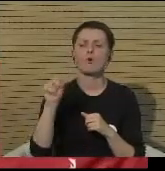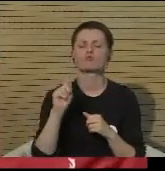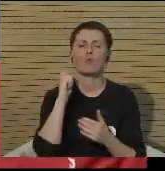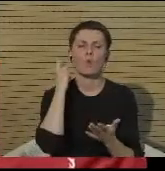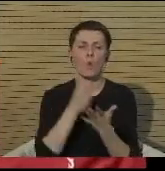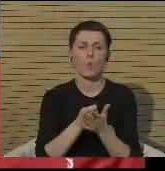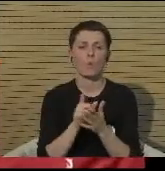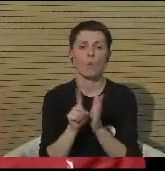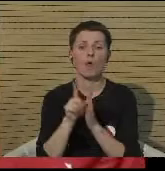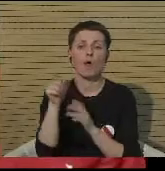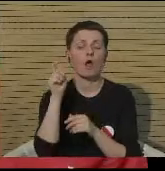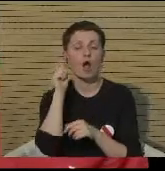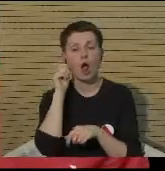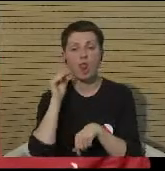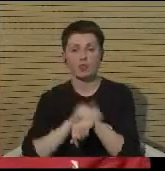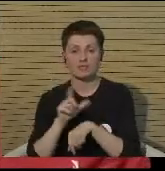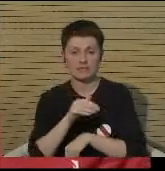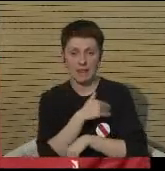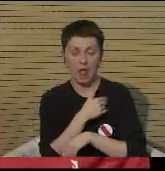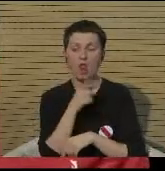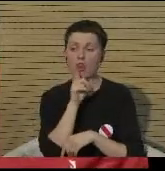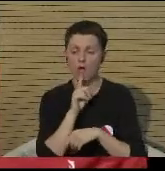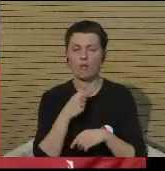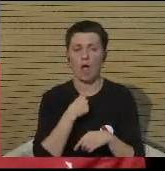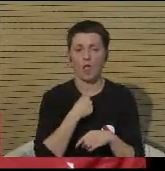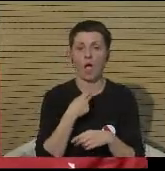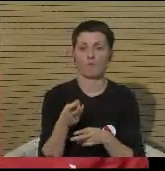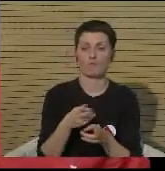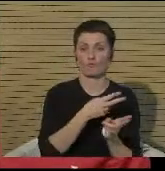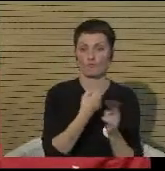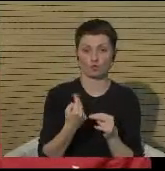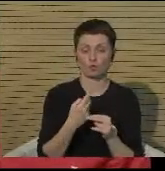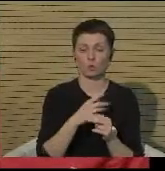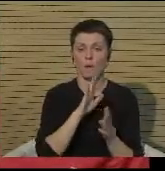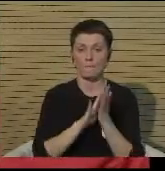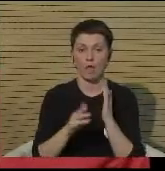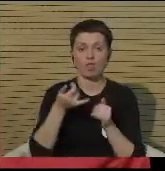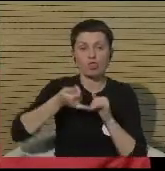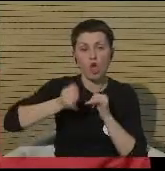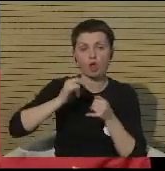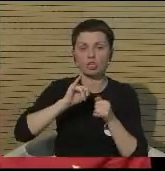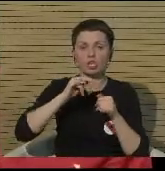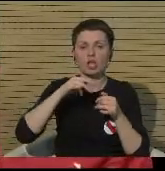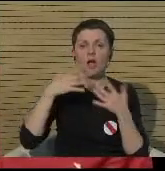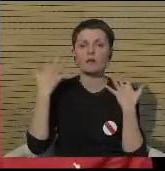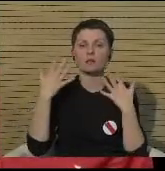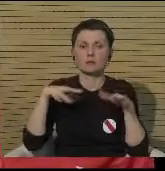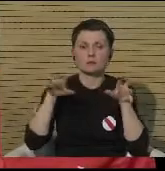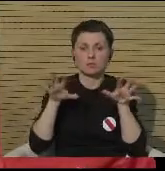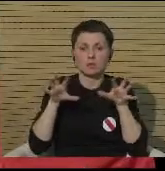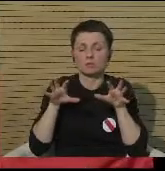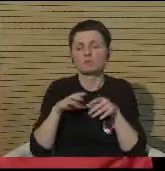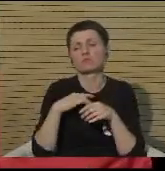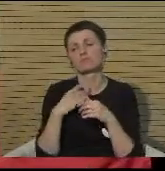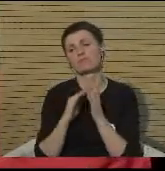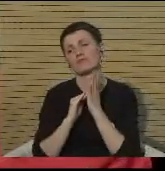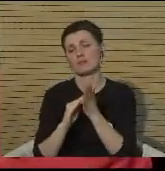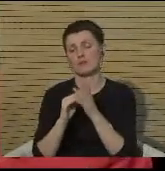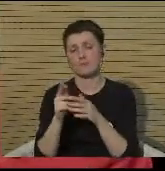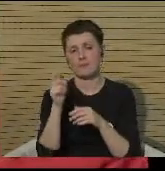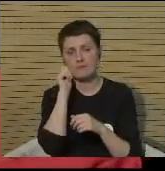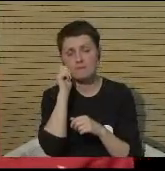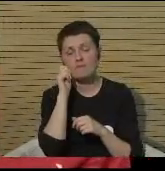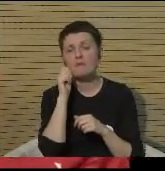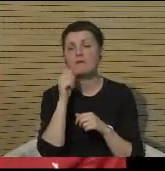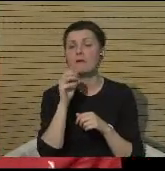and concise form he says, I went to buy ice cream for my schoolmate. I returned without a leg and with shaky